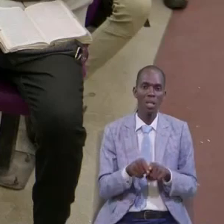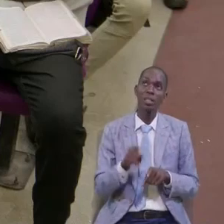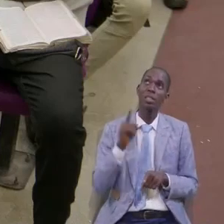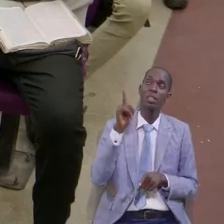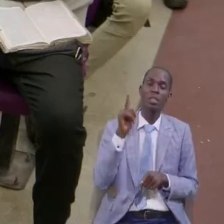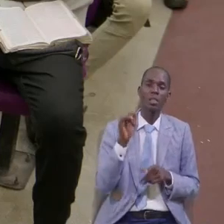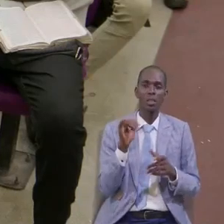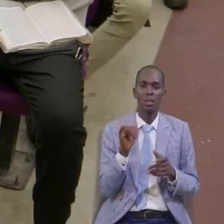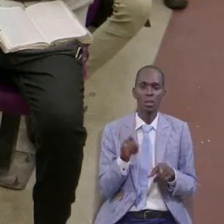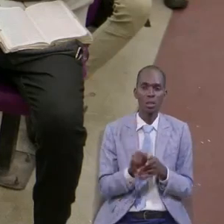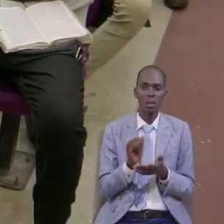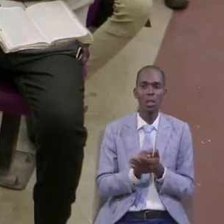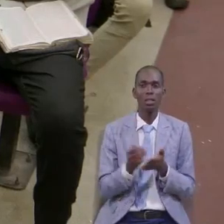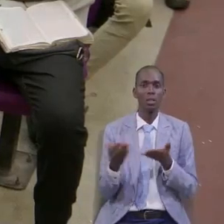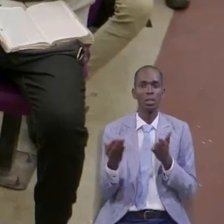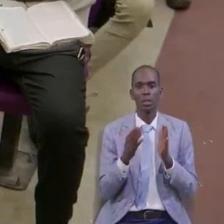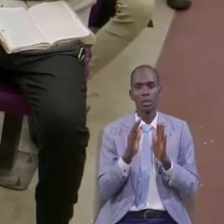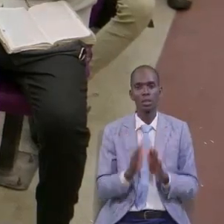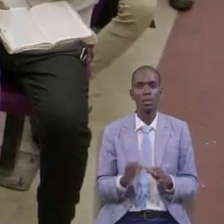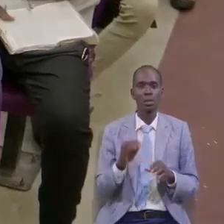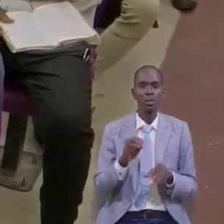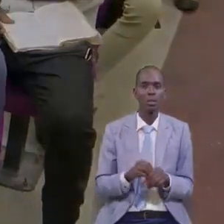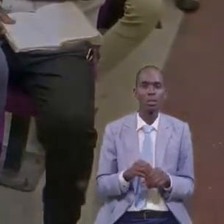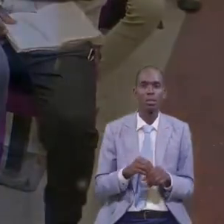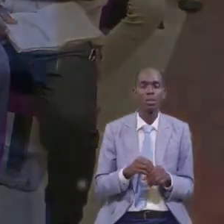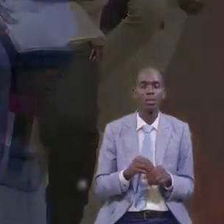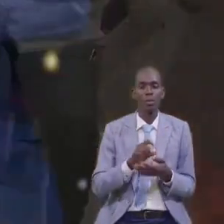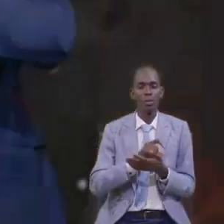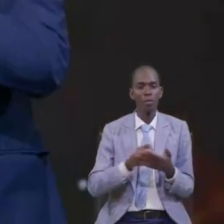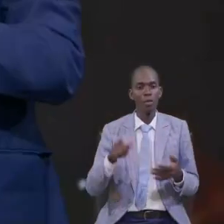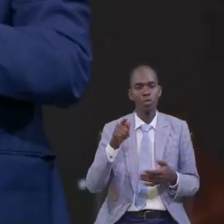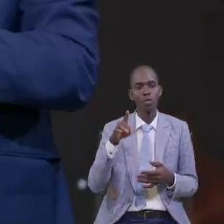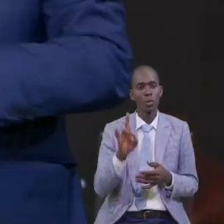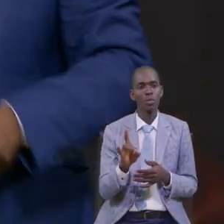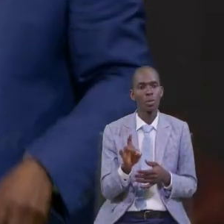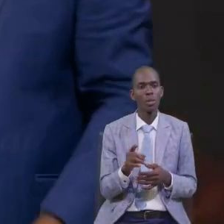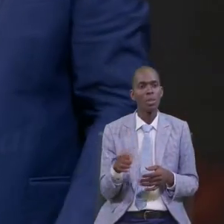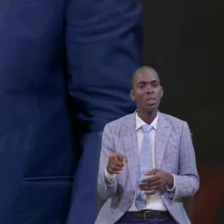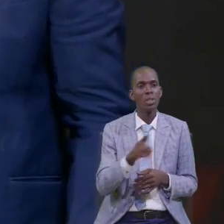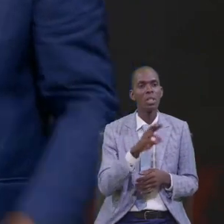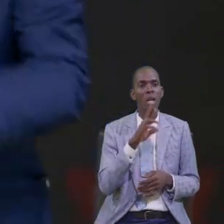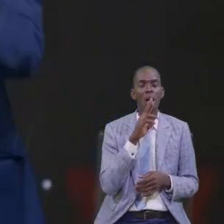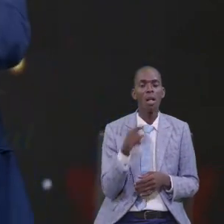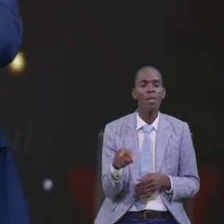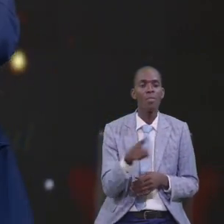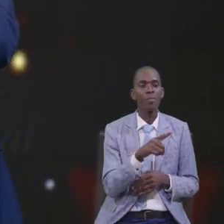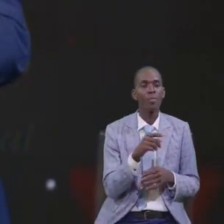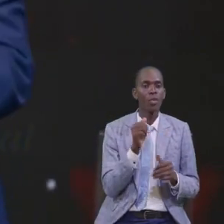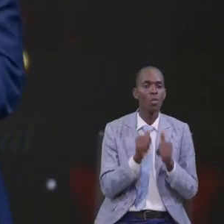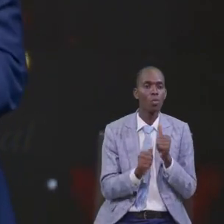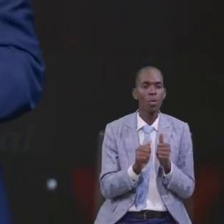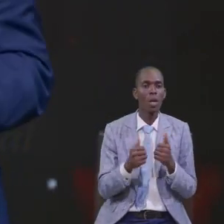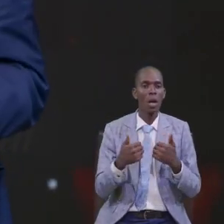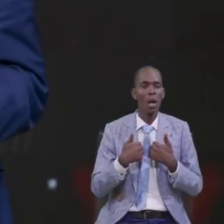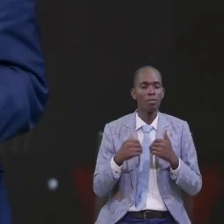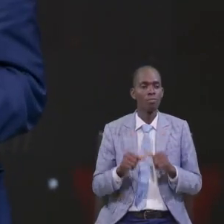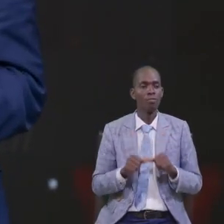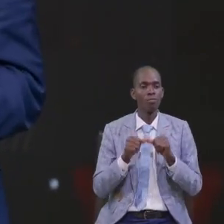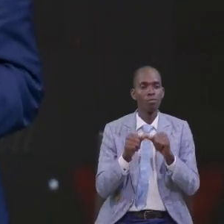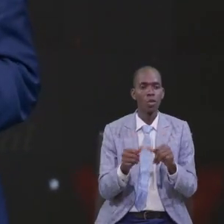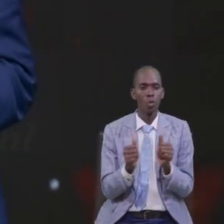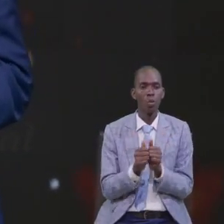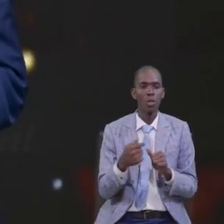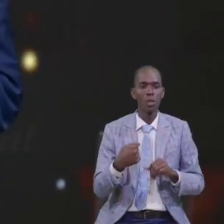Look at verse 28. In verse 28, ye are they which have continued with me in